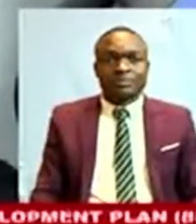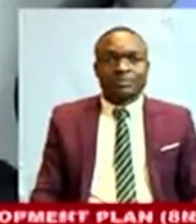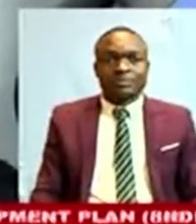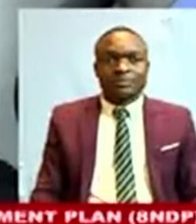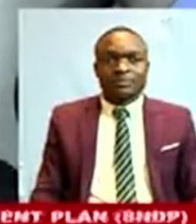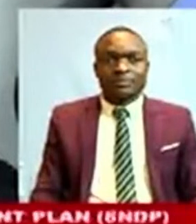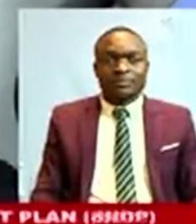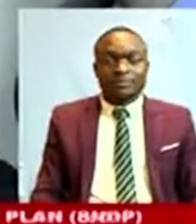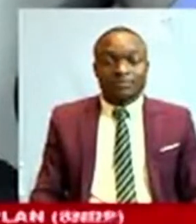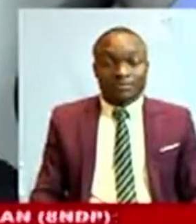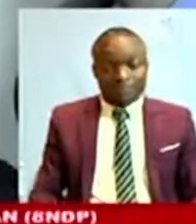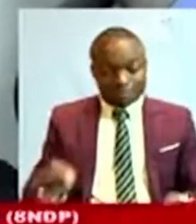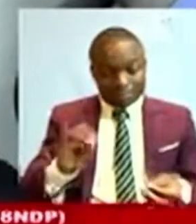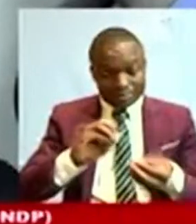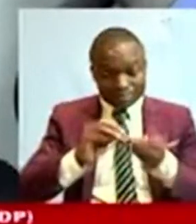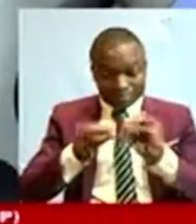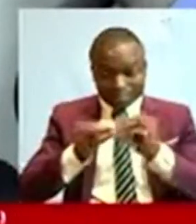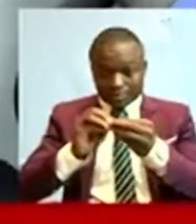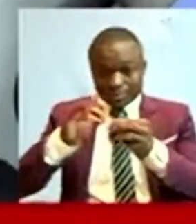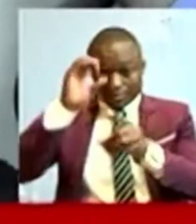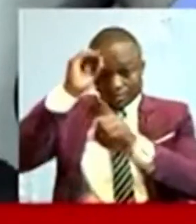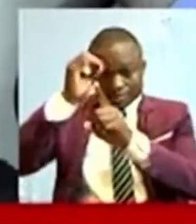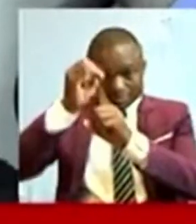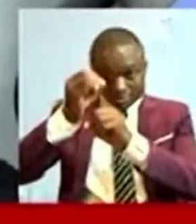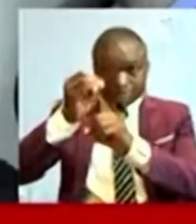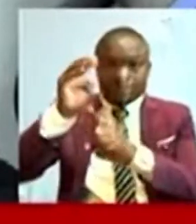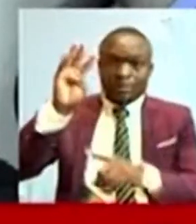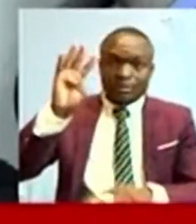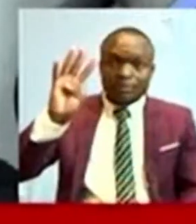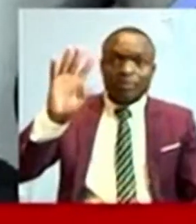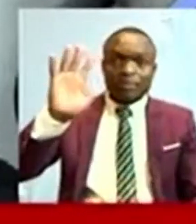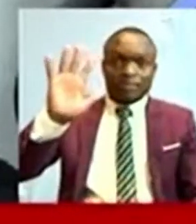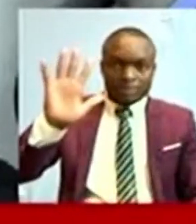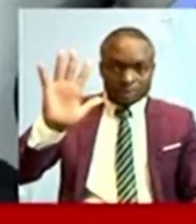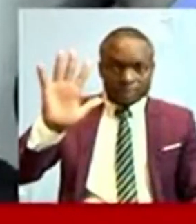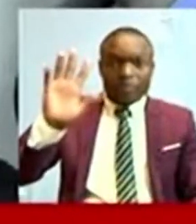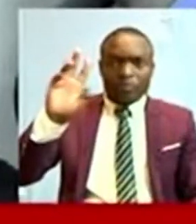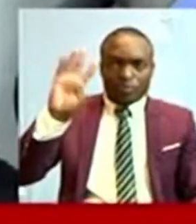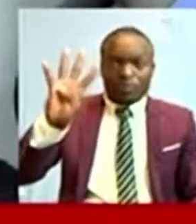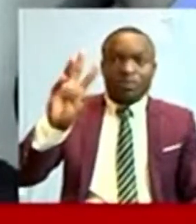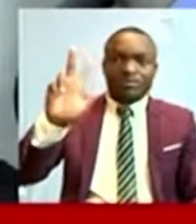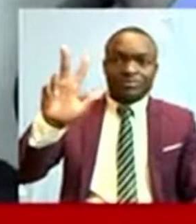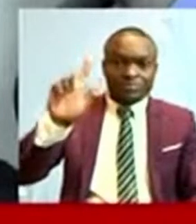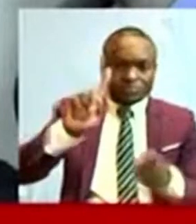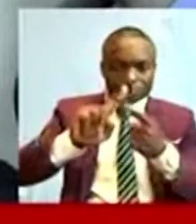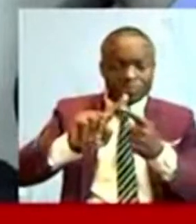the number of targets from 43 to 50. I think because we've included